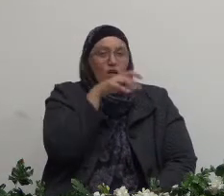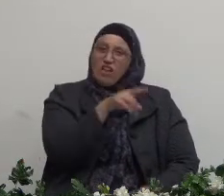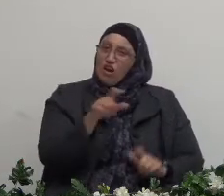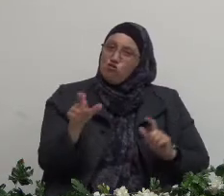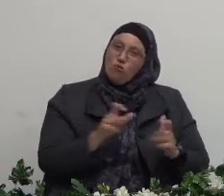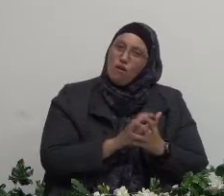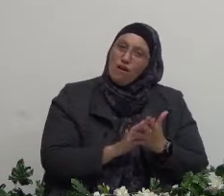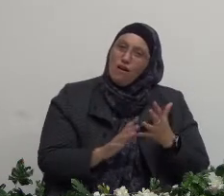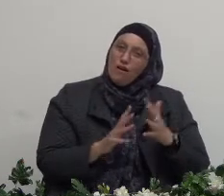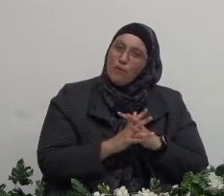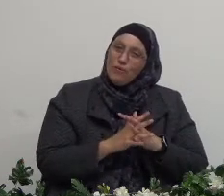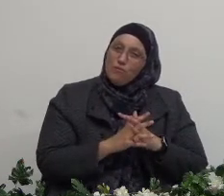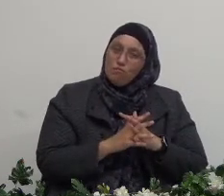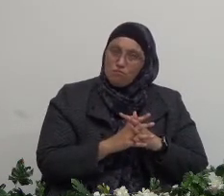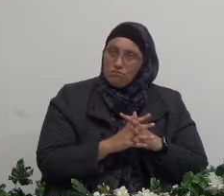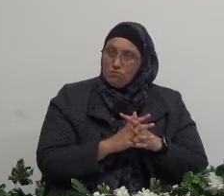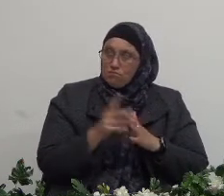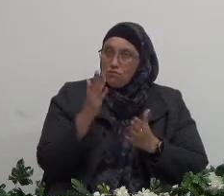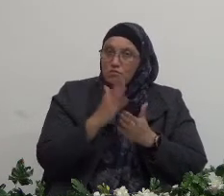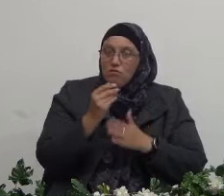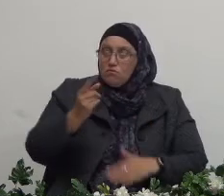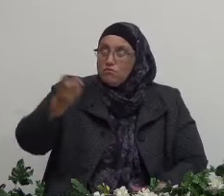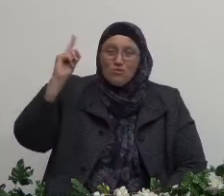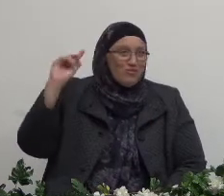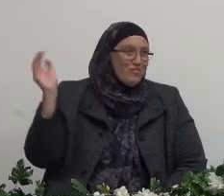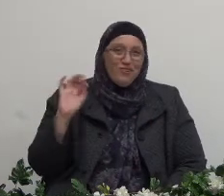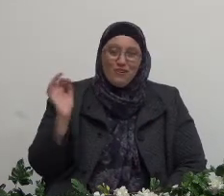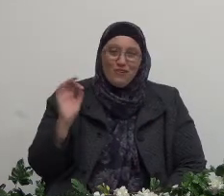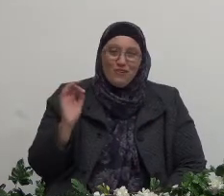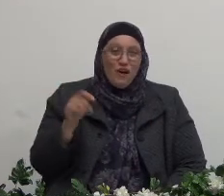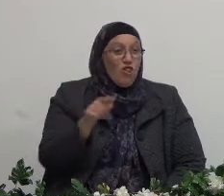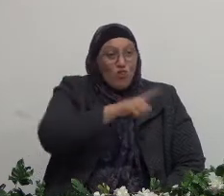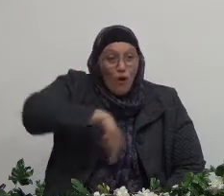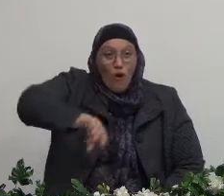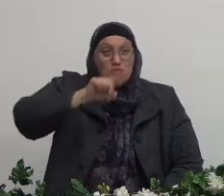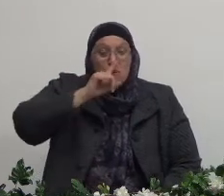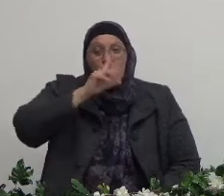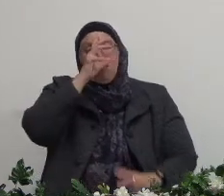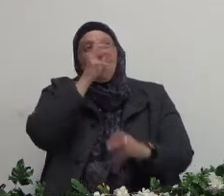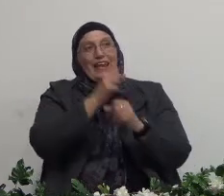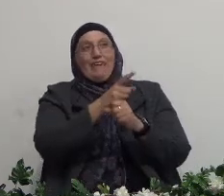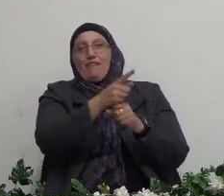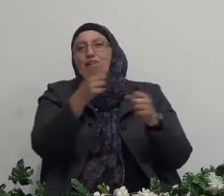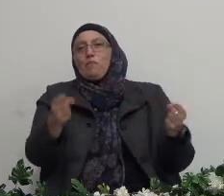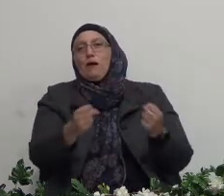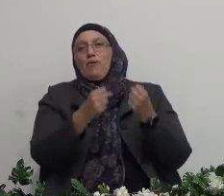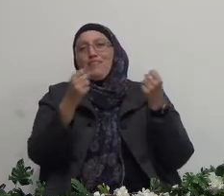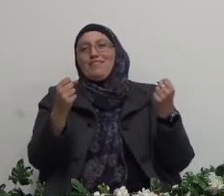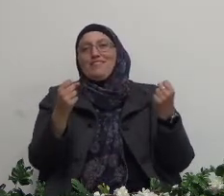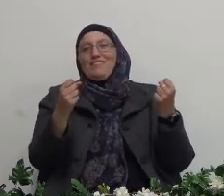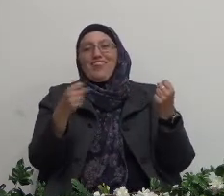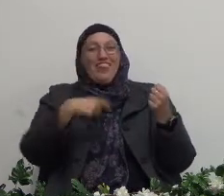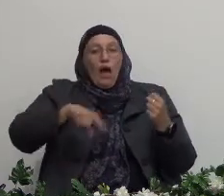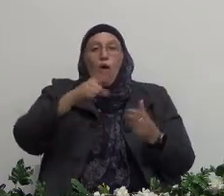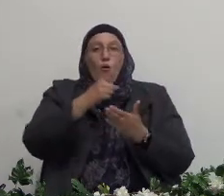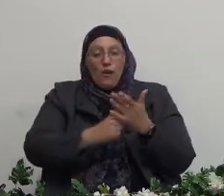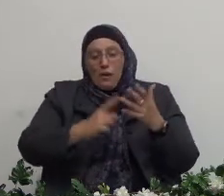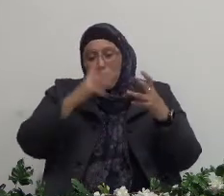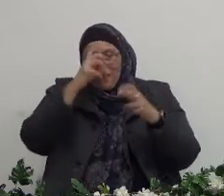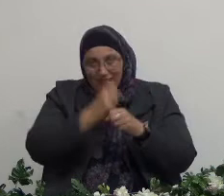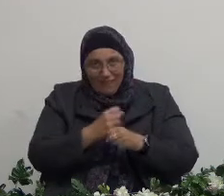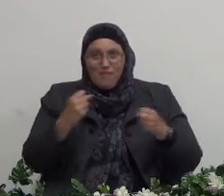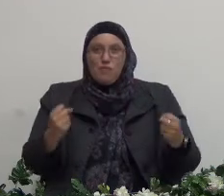people is because the people believe in their authority and they submit to them. And when they have this